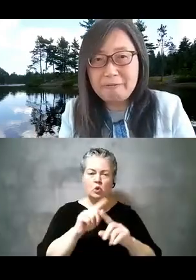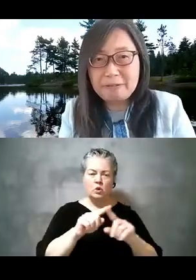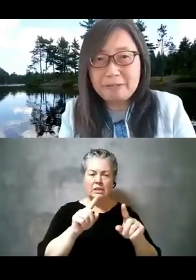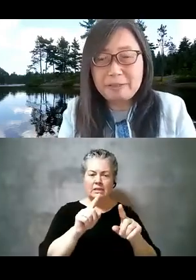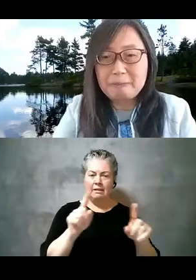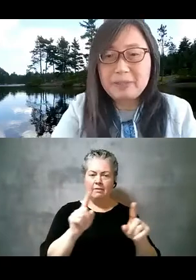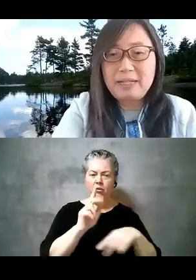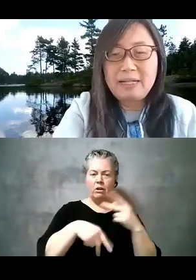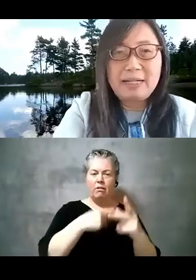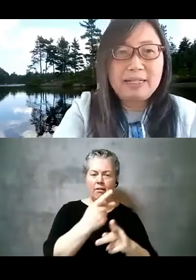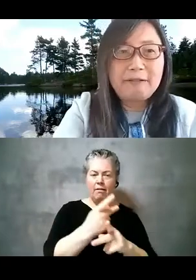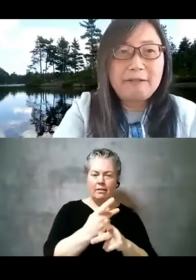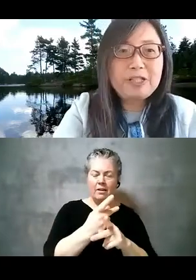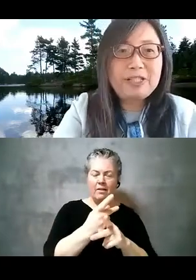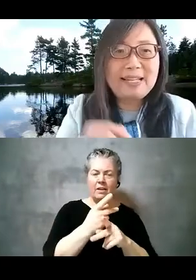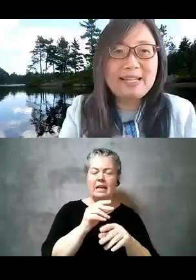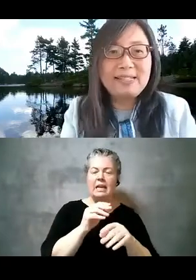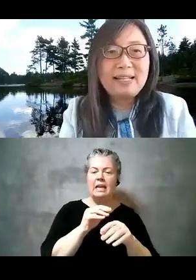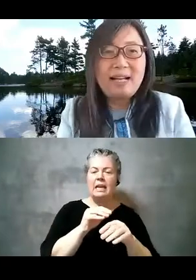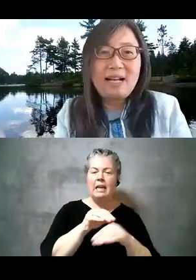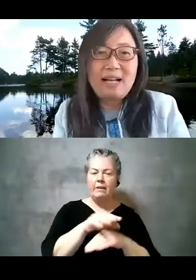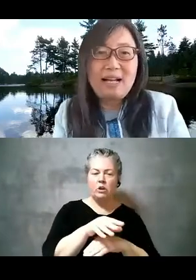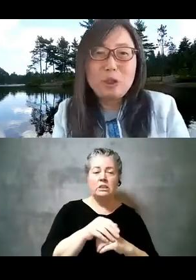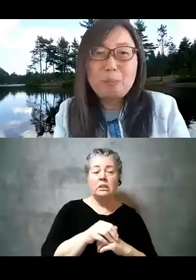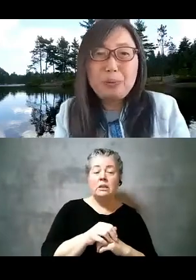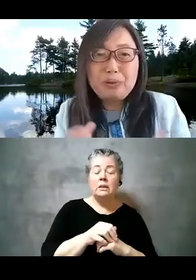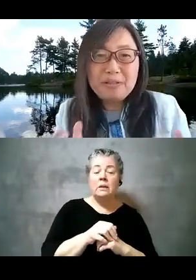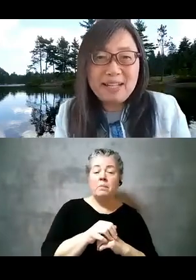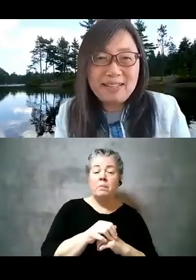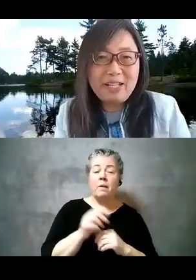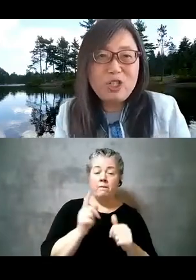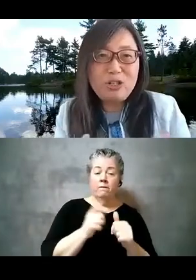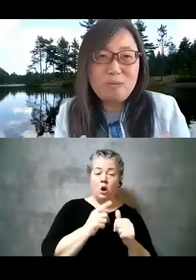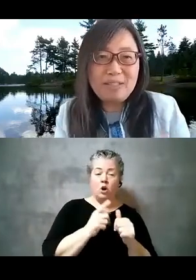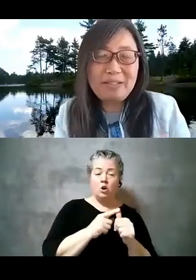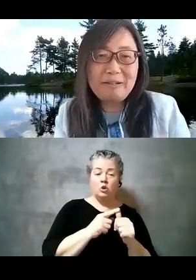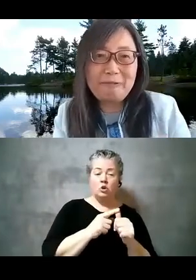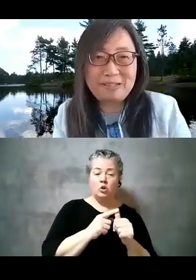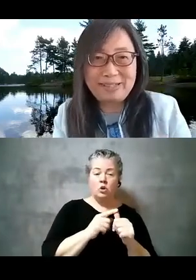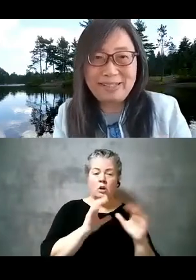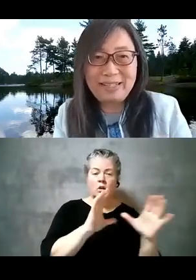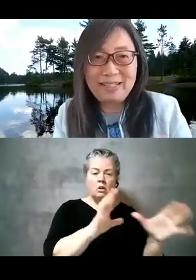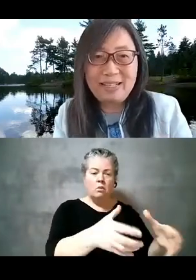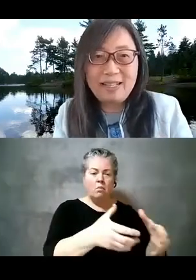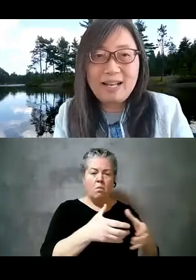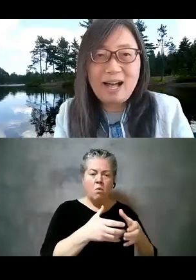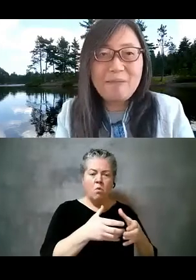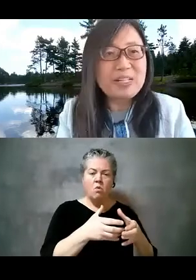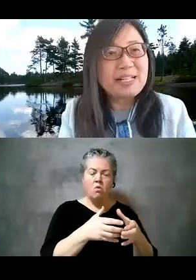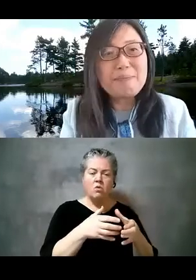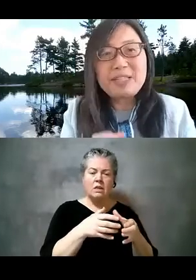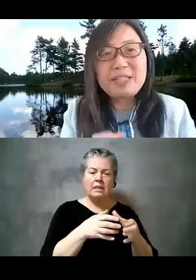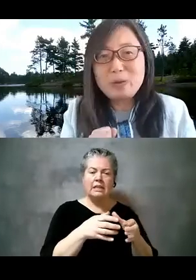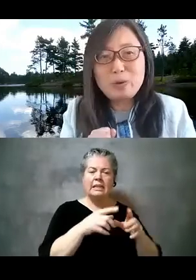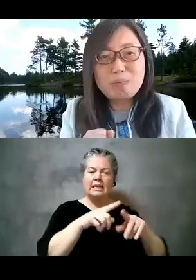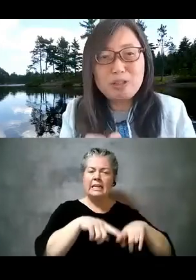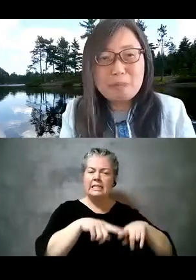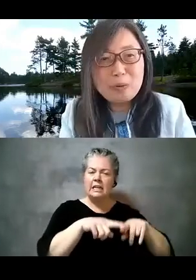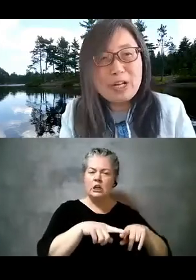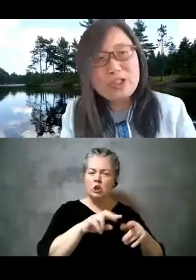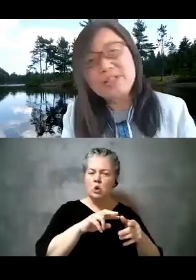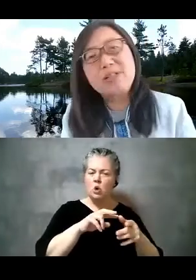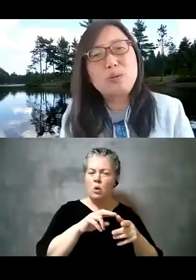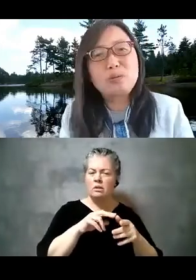causal inference. The first is to pool conditional mean difference. This can be done through